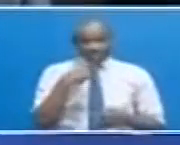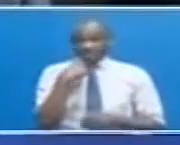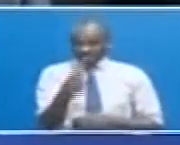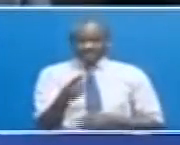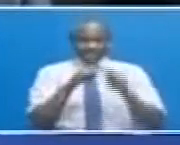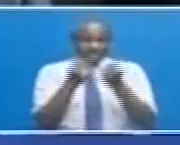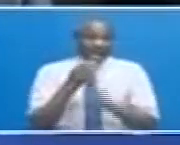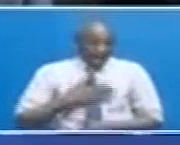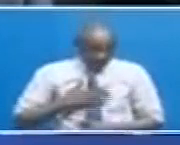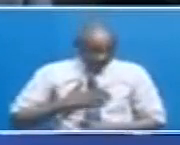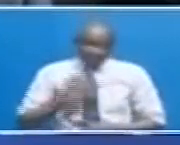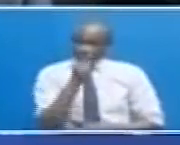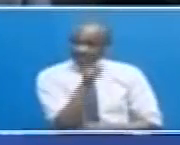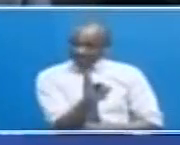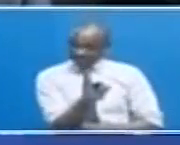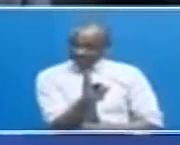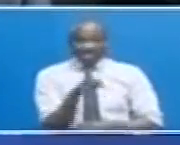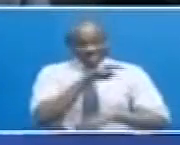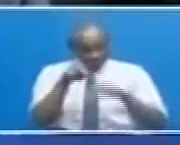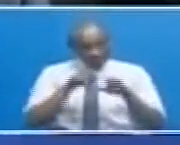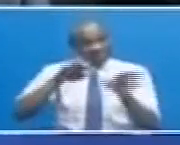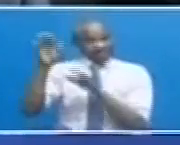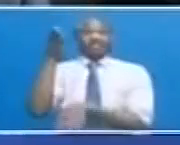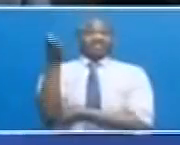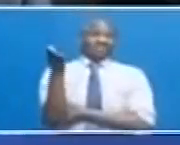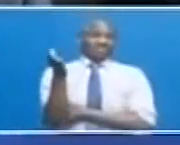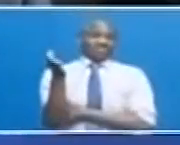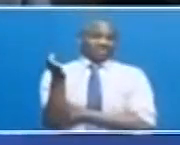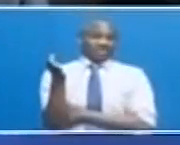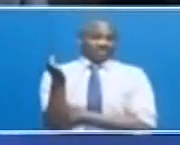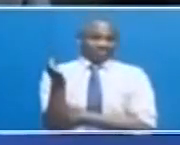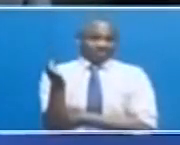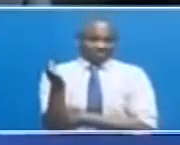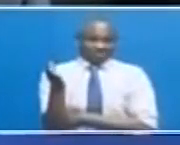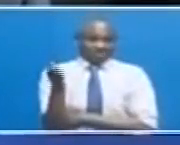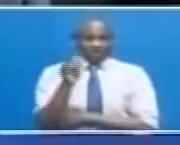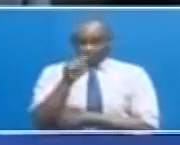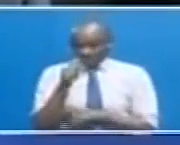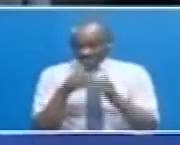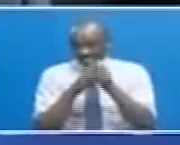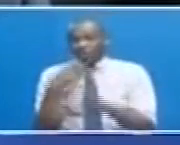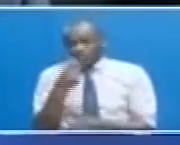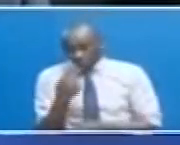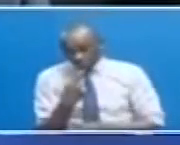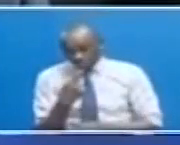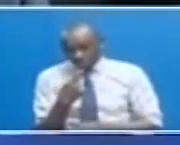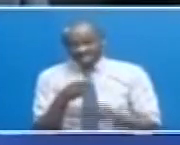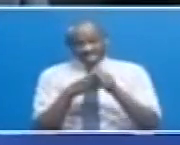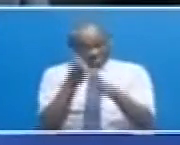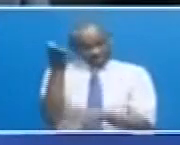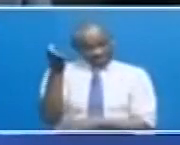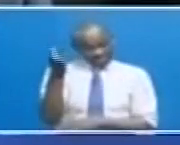our team in the National Assembly, led by our leadership